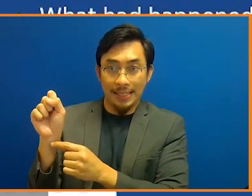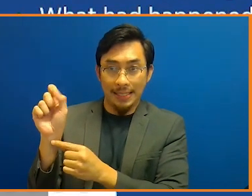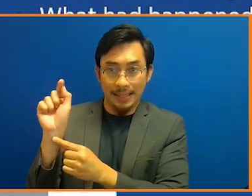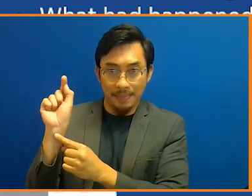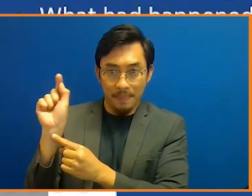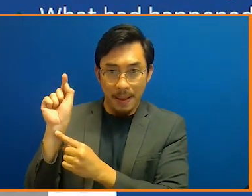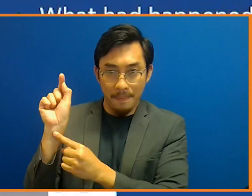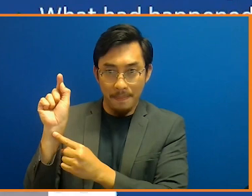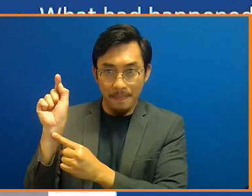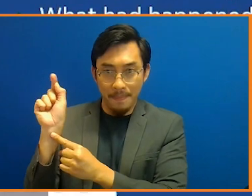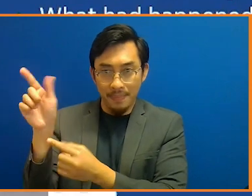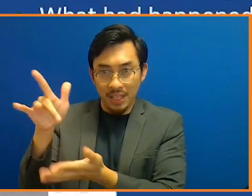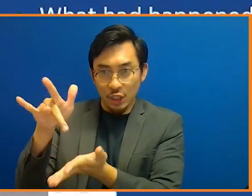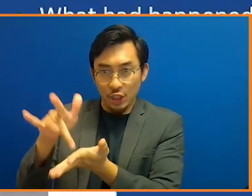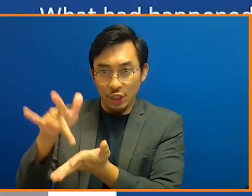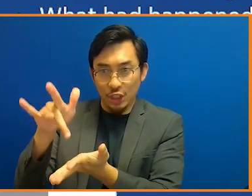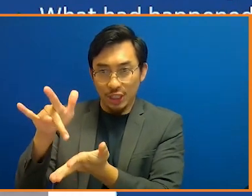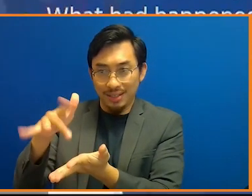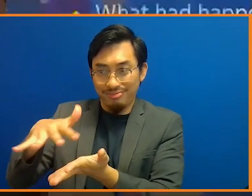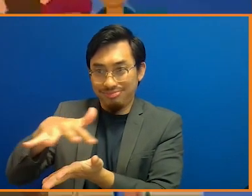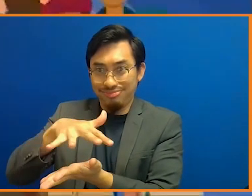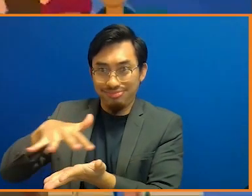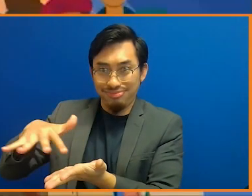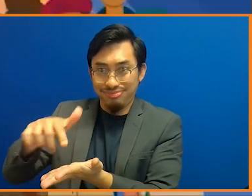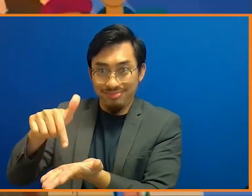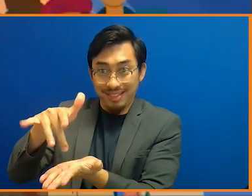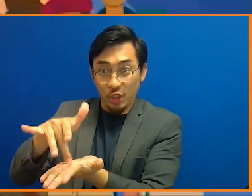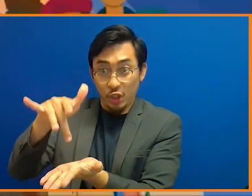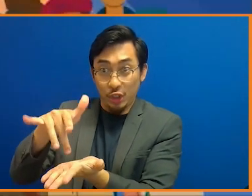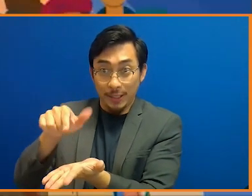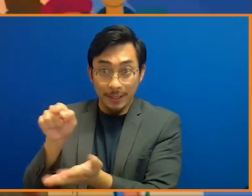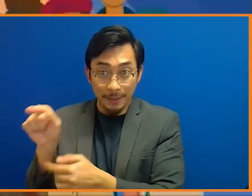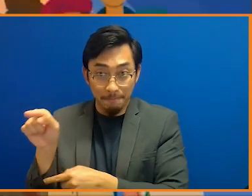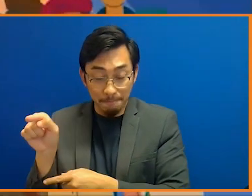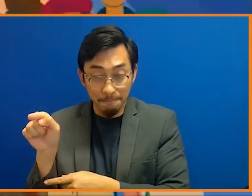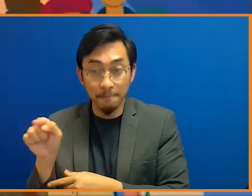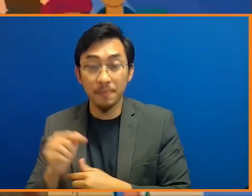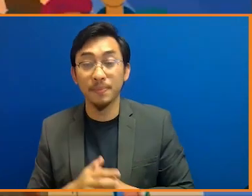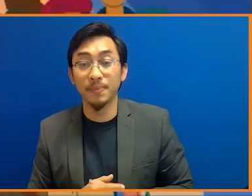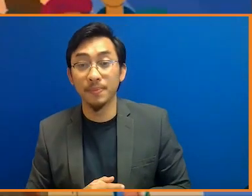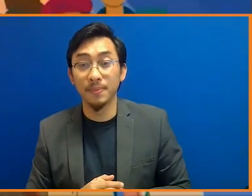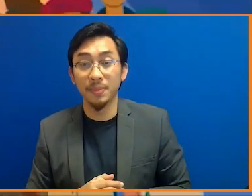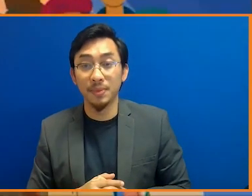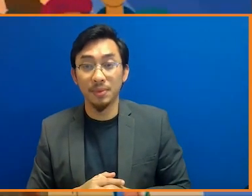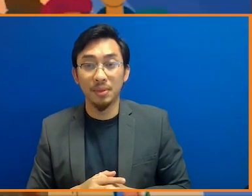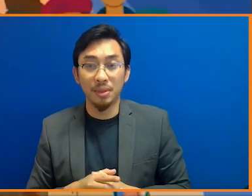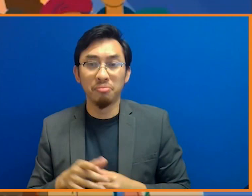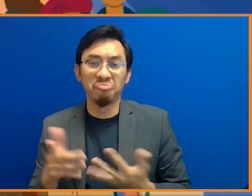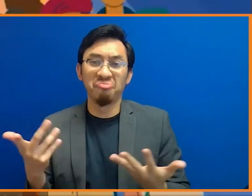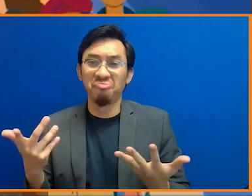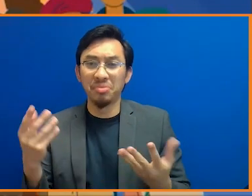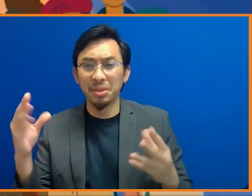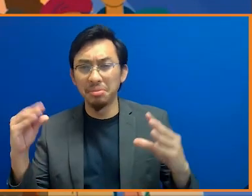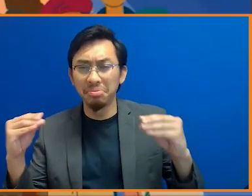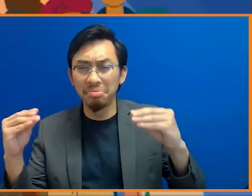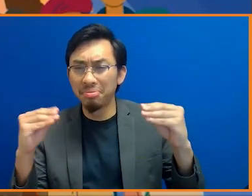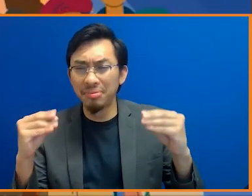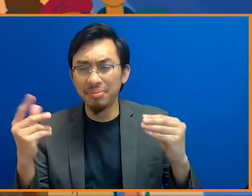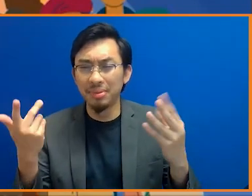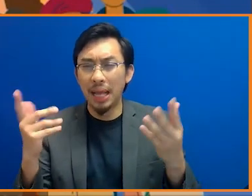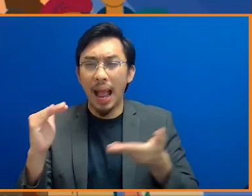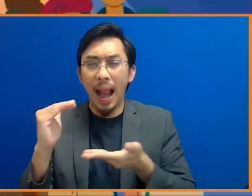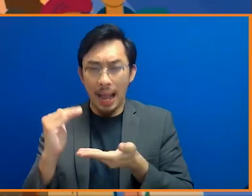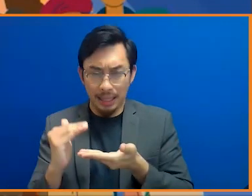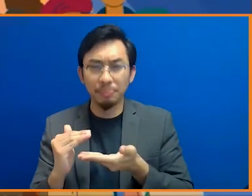actually is exactly at the center of the rupture area. But very limited story